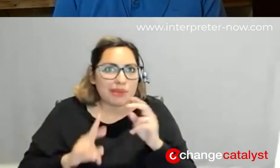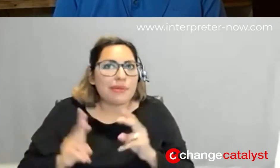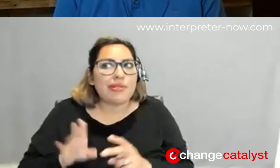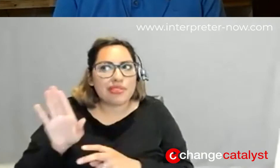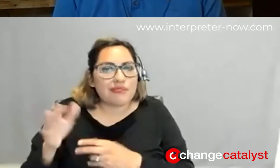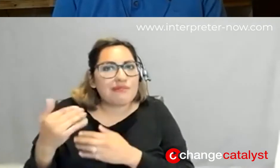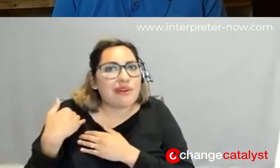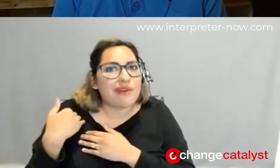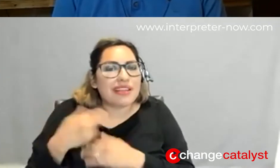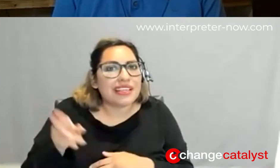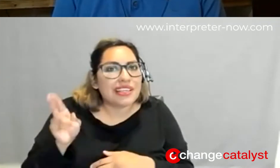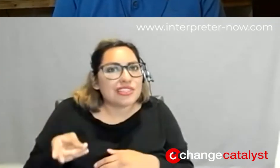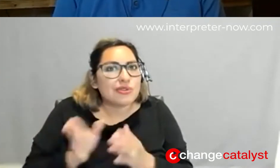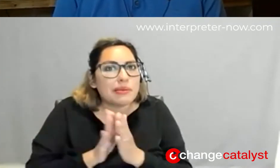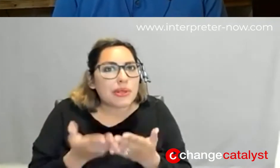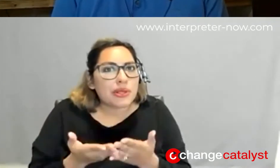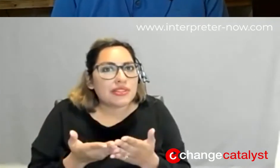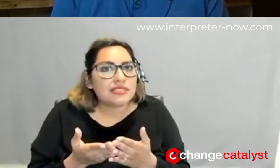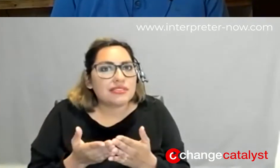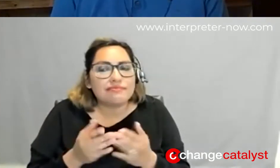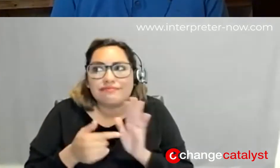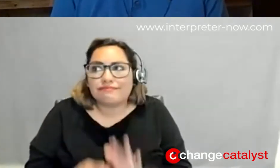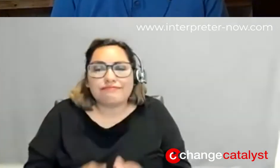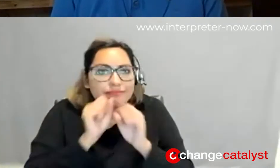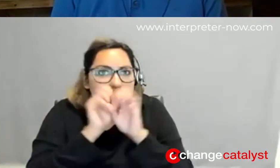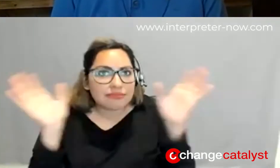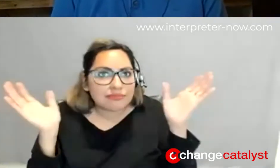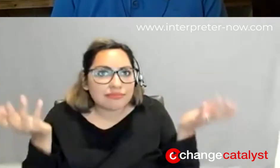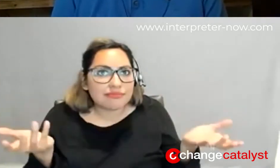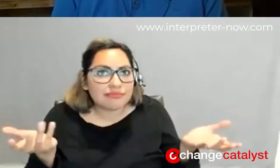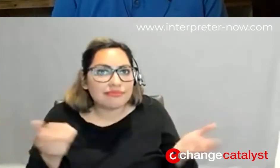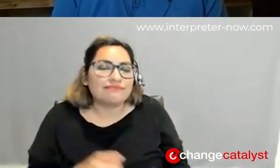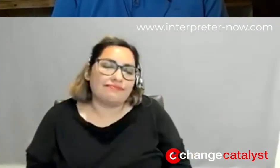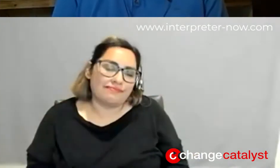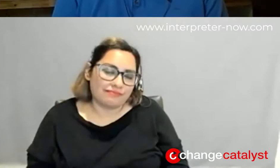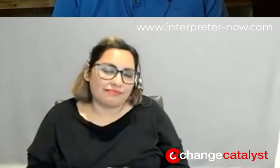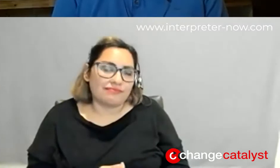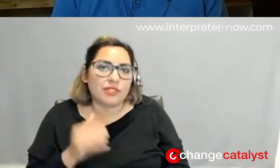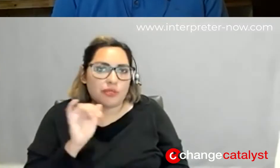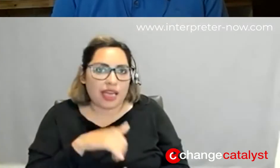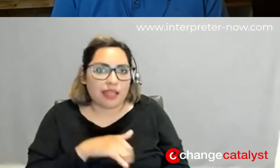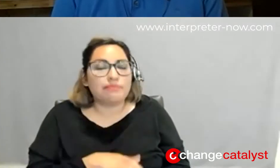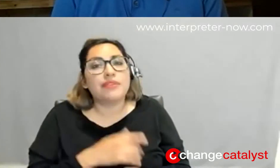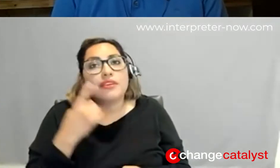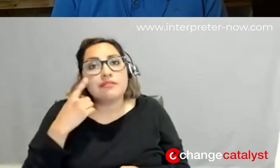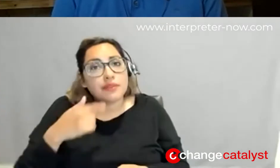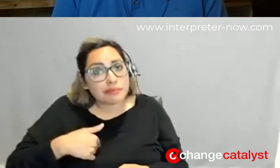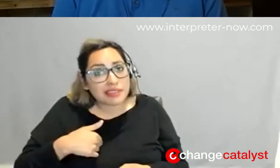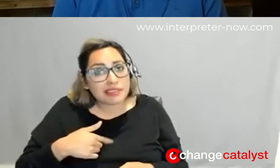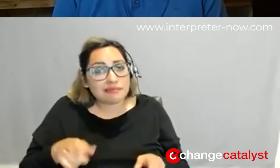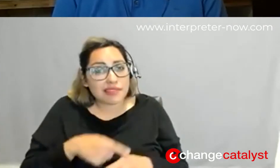history books didn't even blink. So, there's that. But for me as a Black